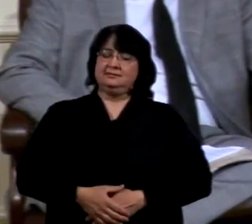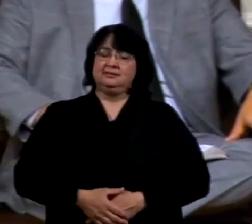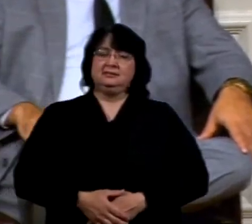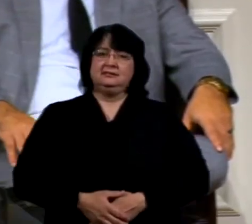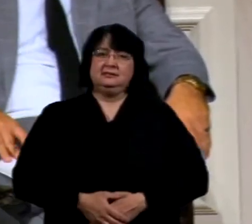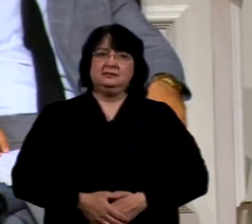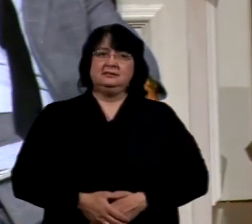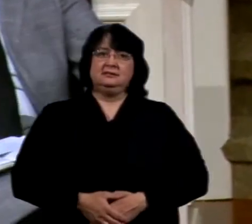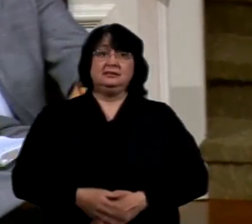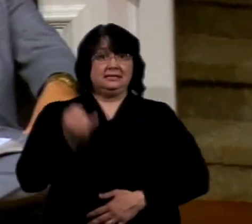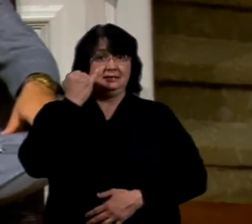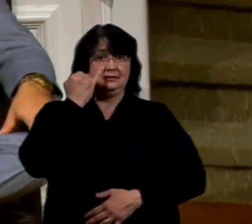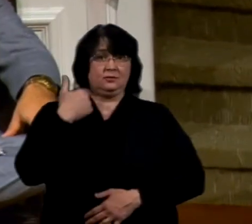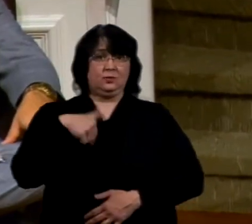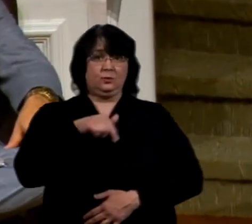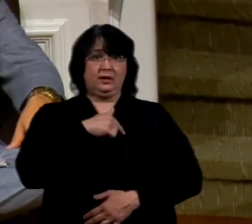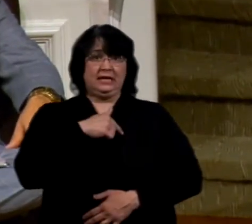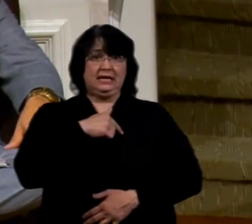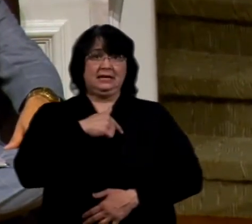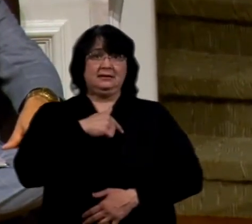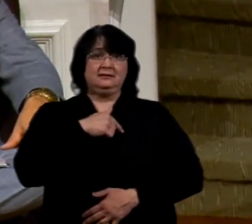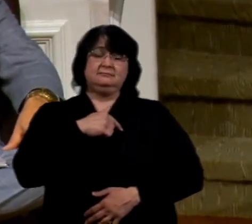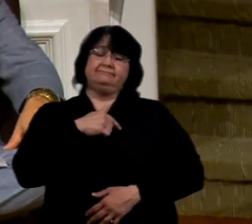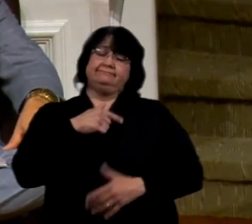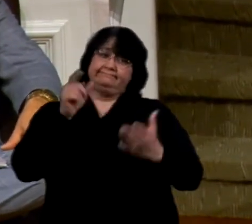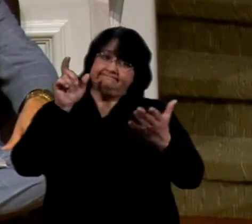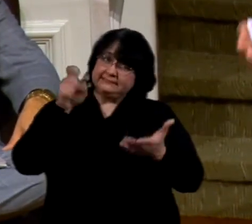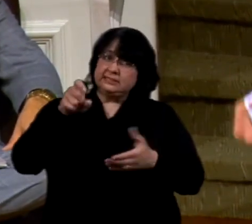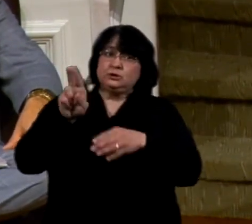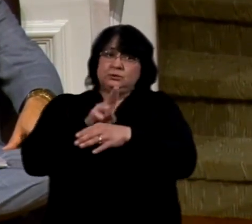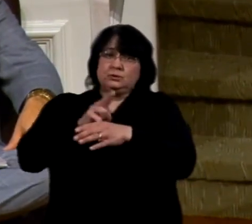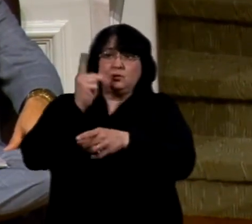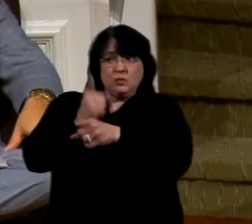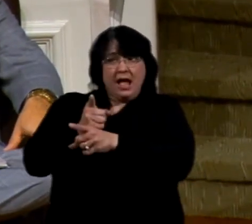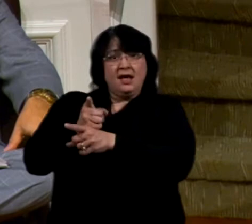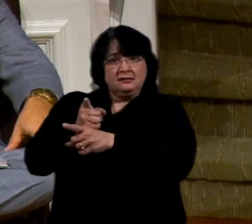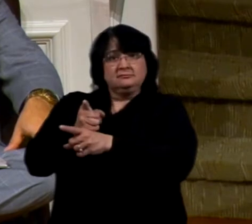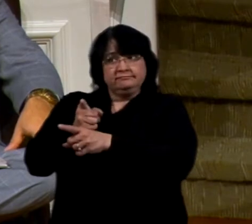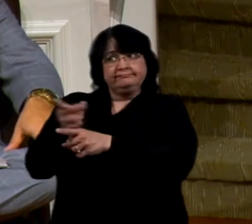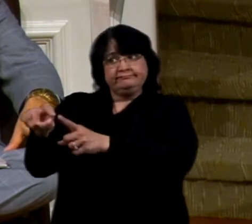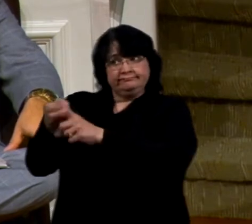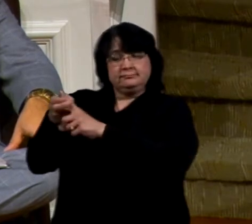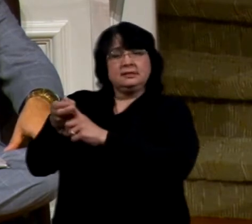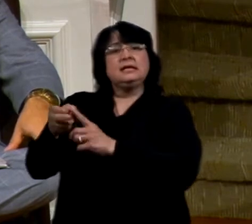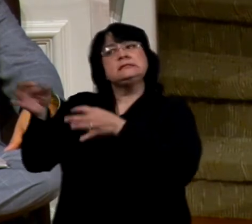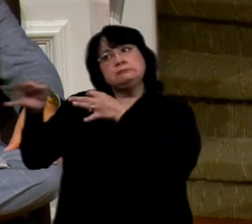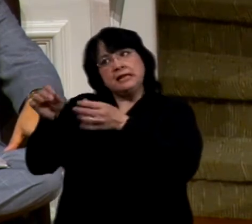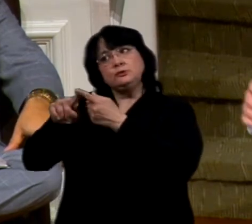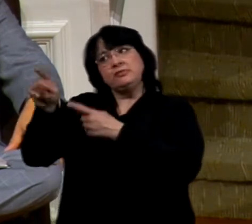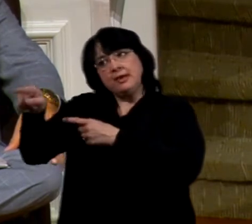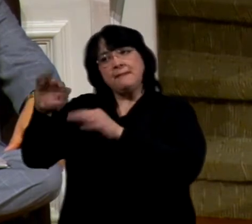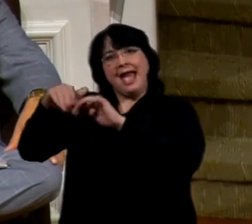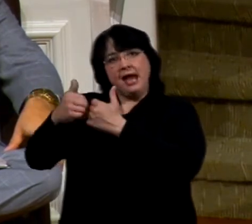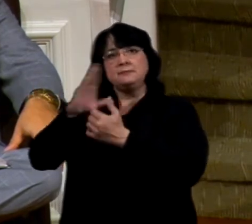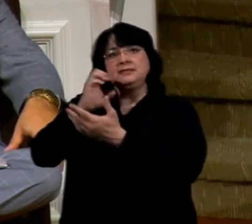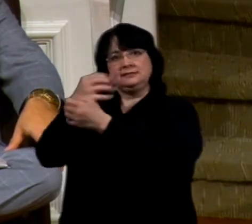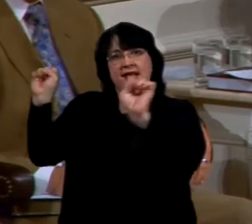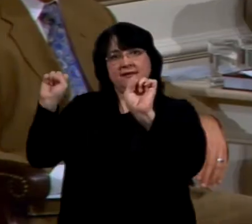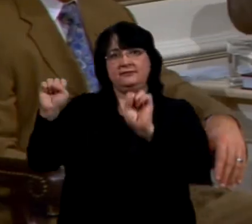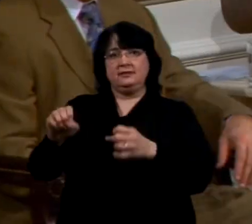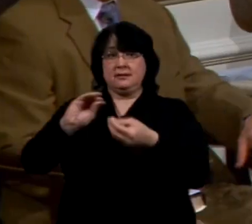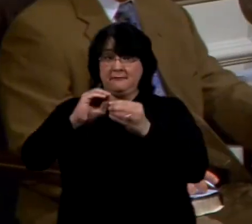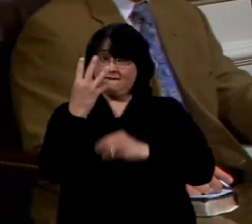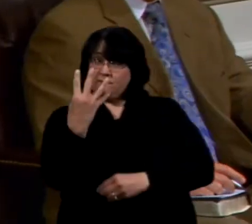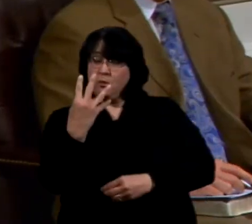to, we got to use the right bait. In other words, explain to them how they can be saved. And I want you to notice step number